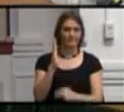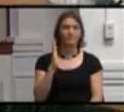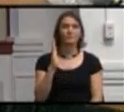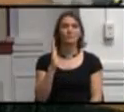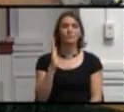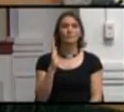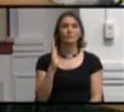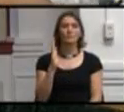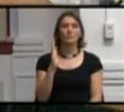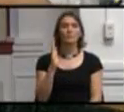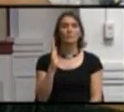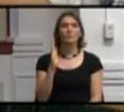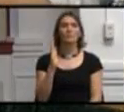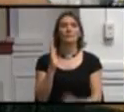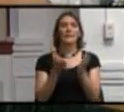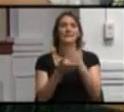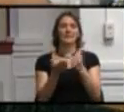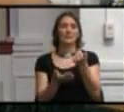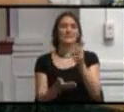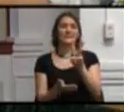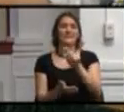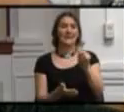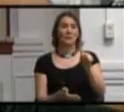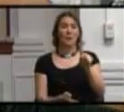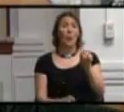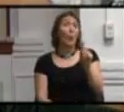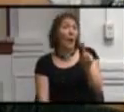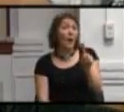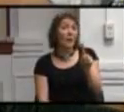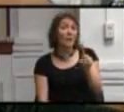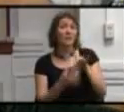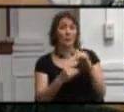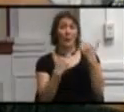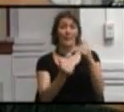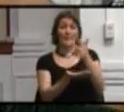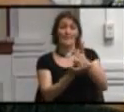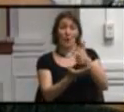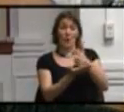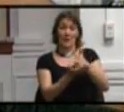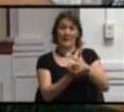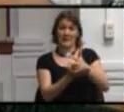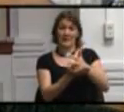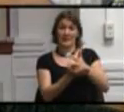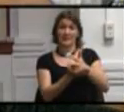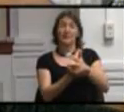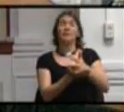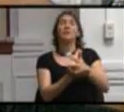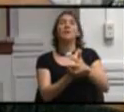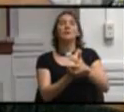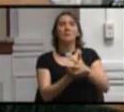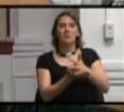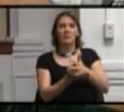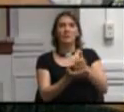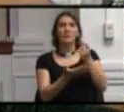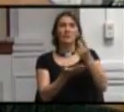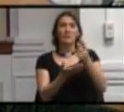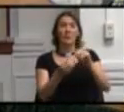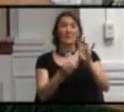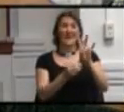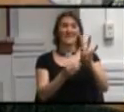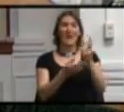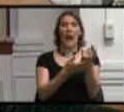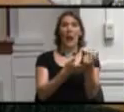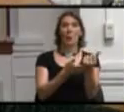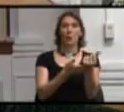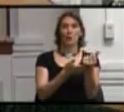Appendix C, but now in Section 16-101, under limited parking areas, we would cancel number 7.